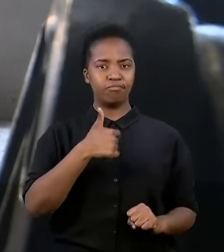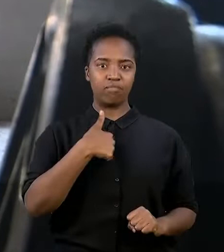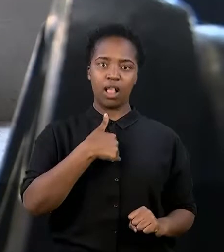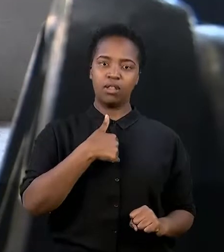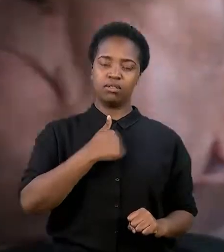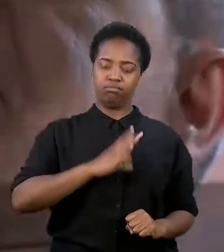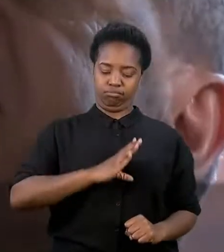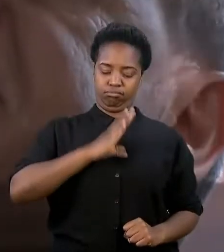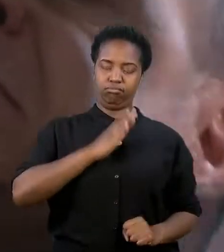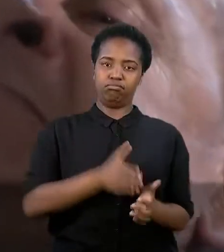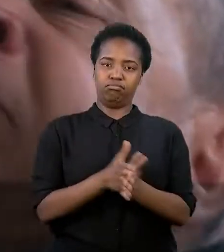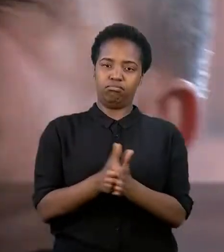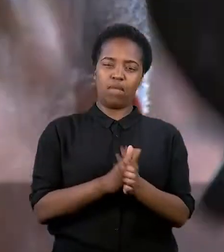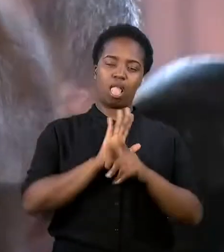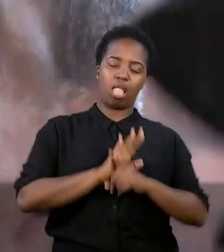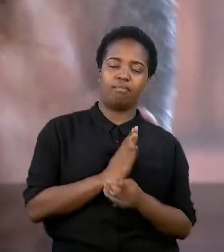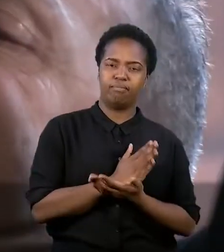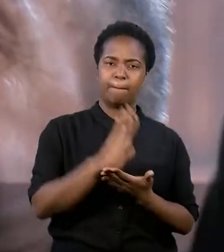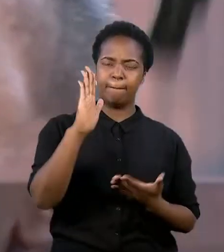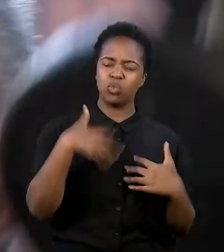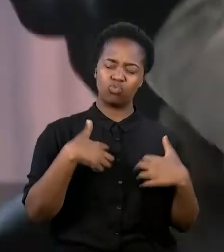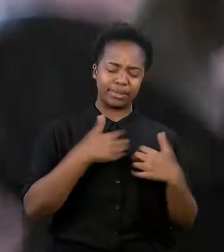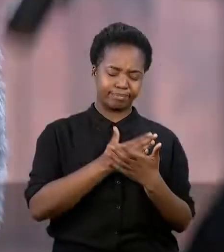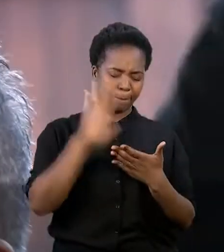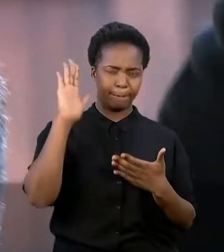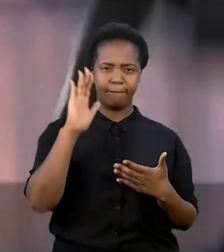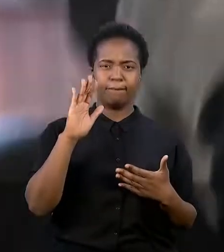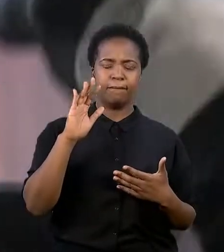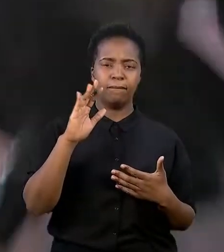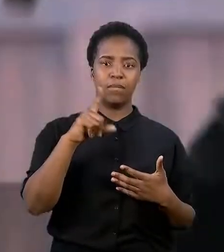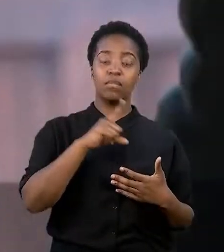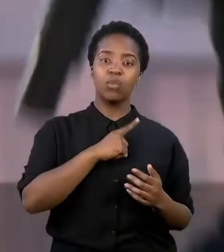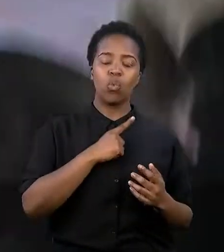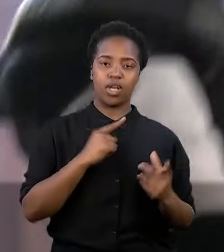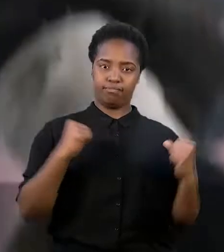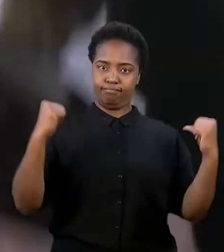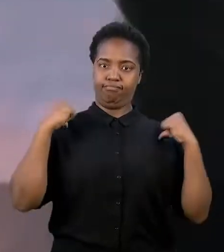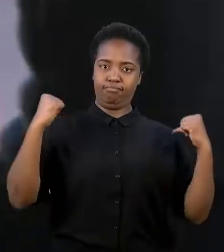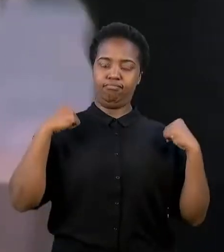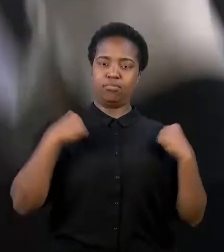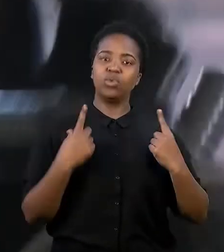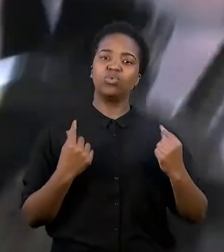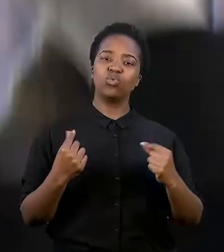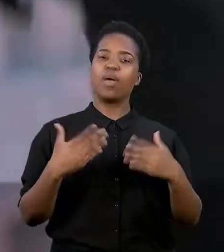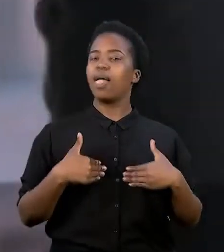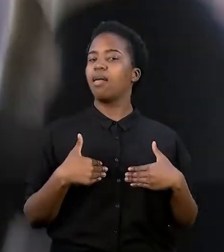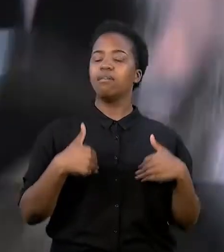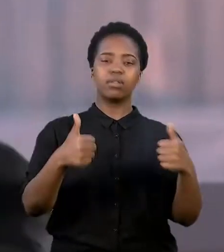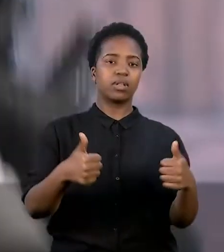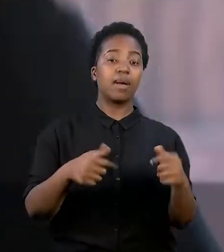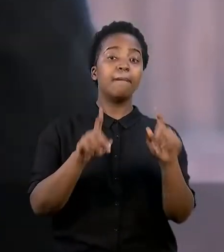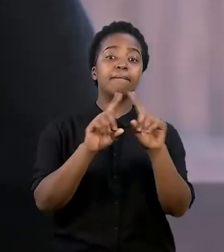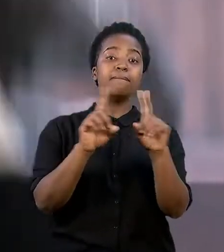your self-esteem. It also helps to fight depression and stress. It's about staying fit and staying